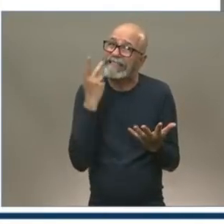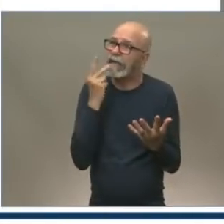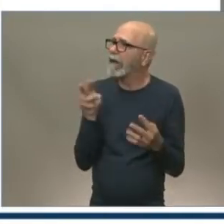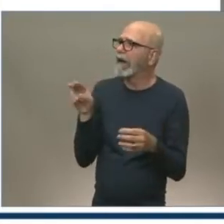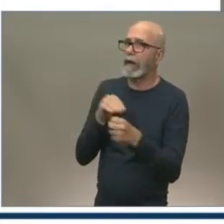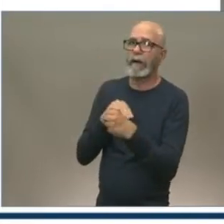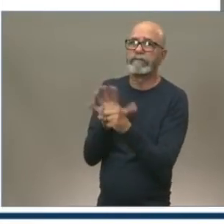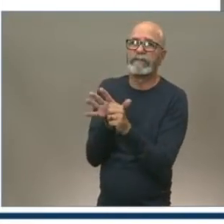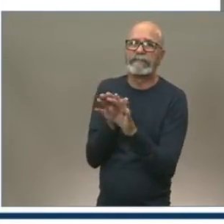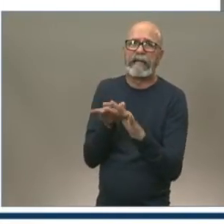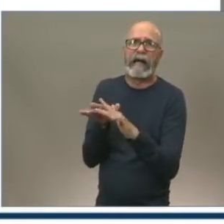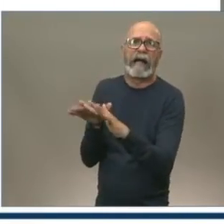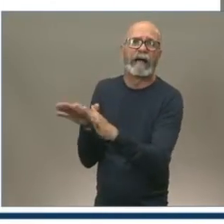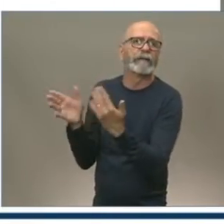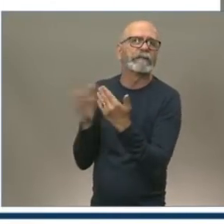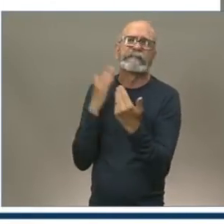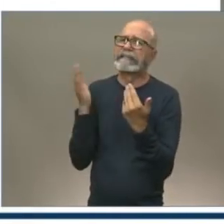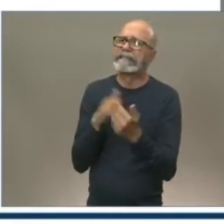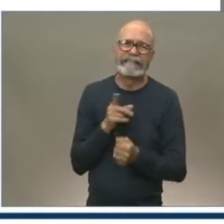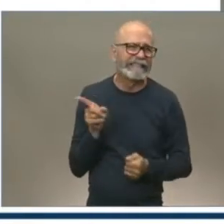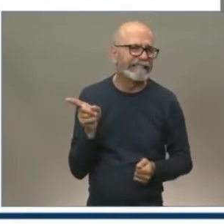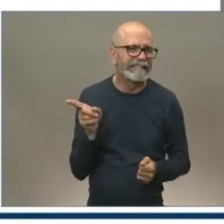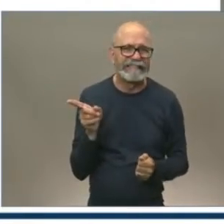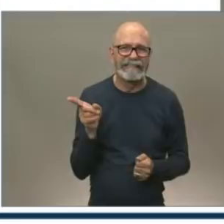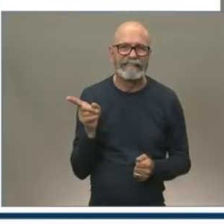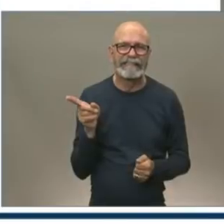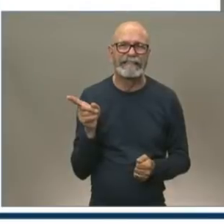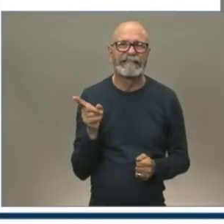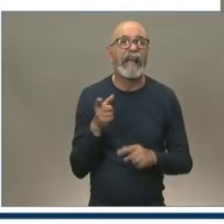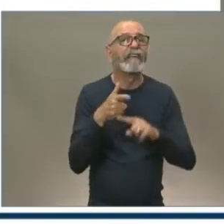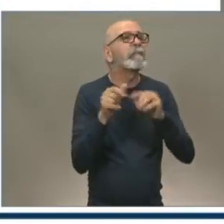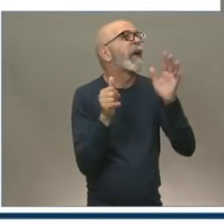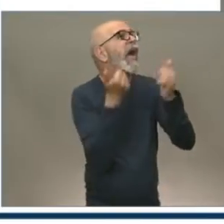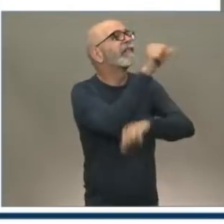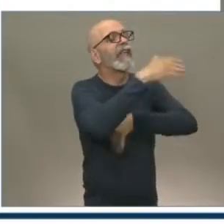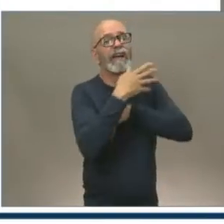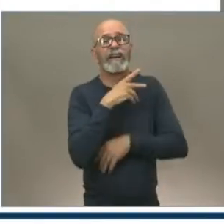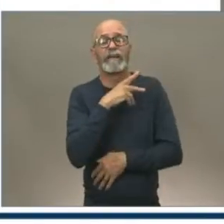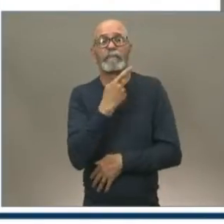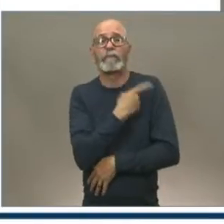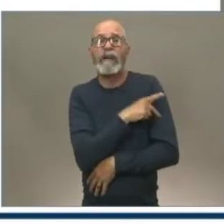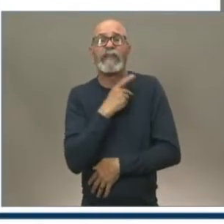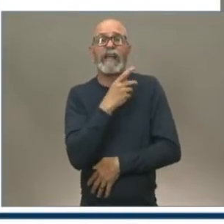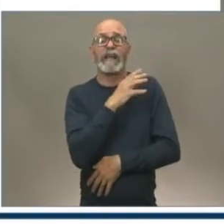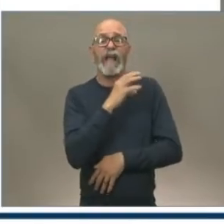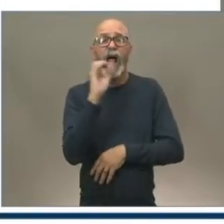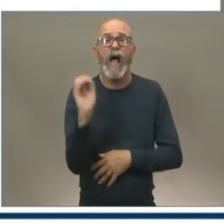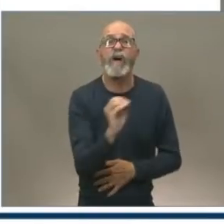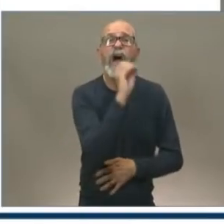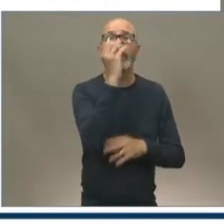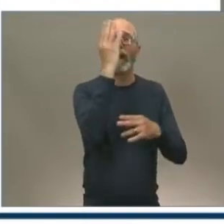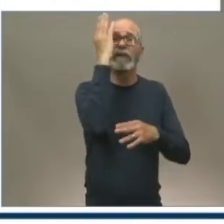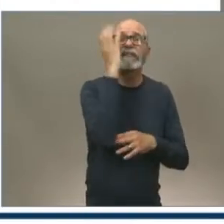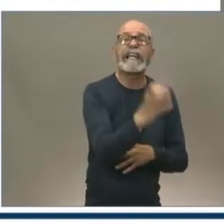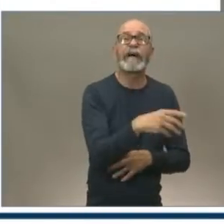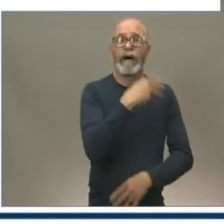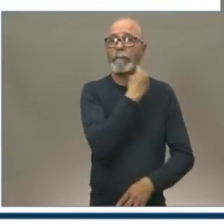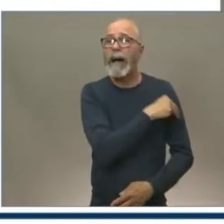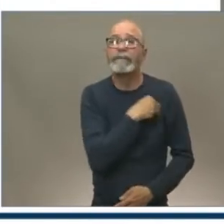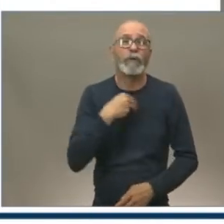high likelihood of people coming from outside of Atlantic Canada, the high likelihood of them actually carrying the COVID